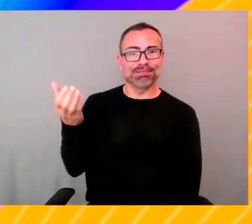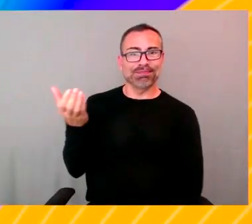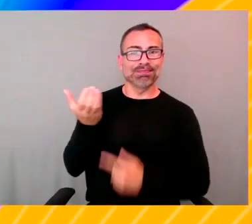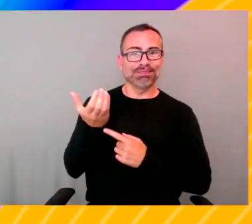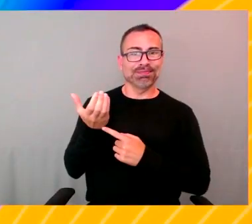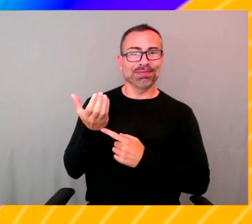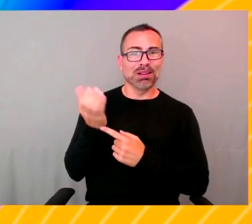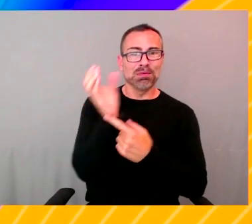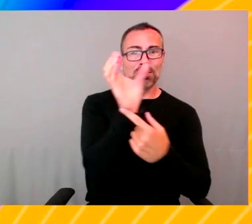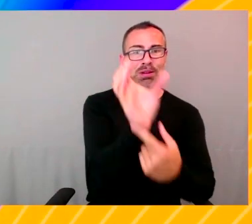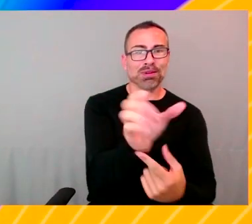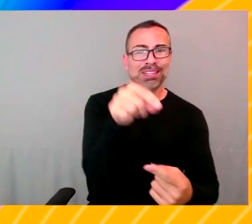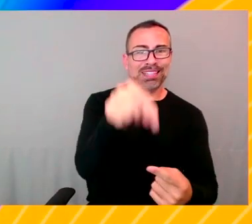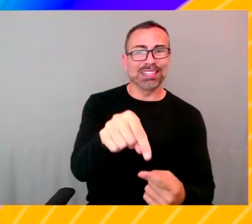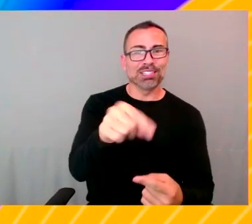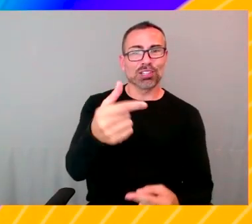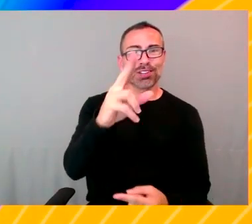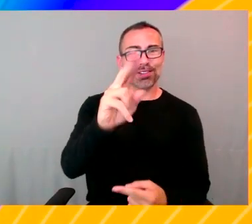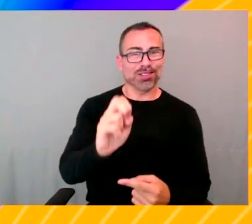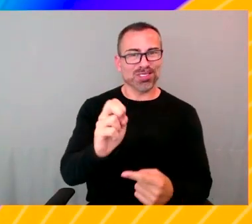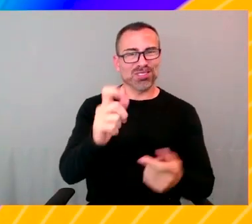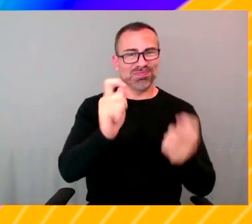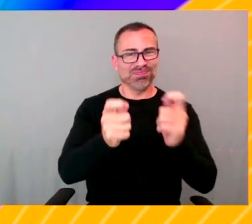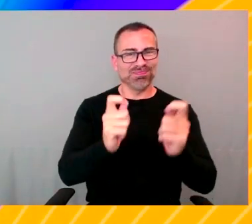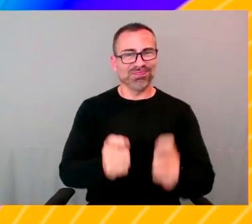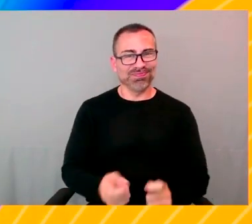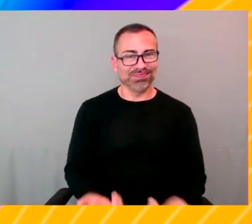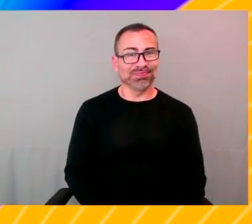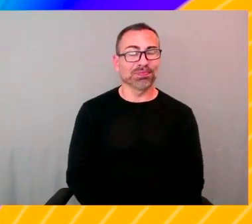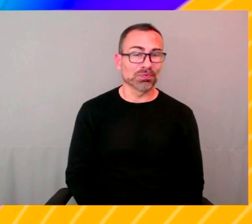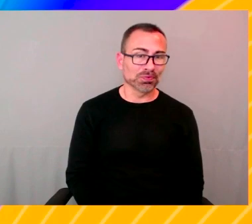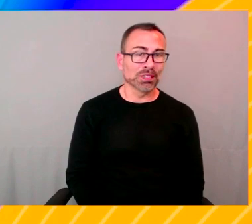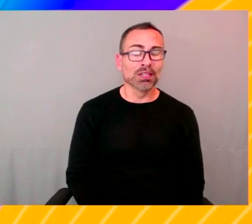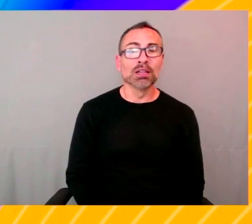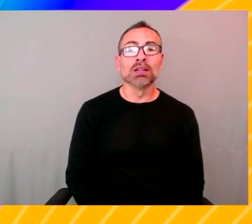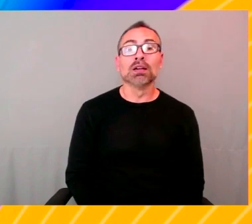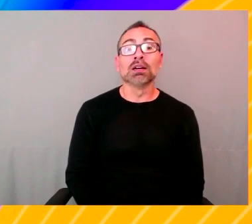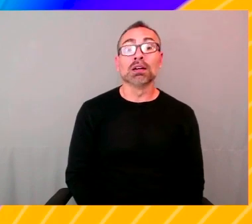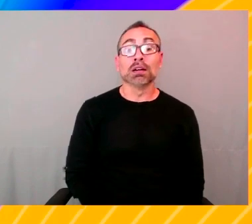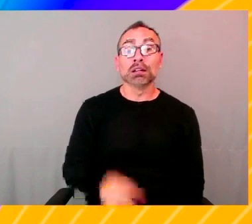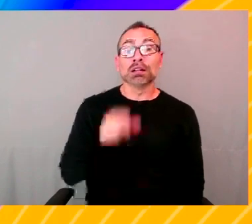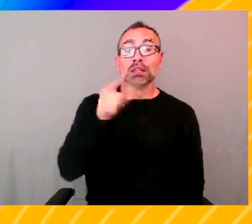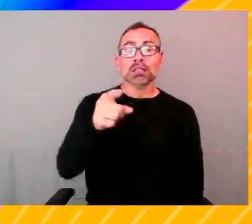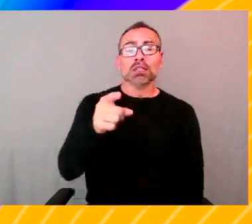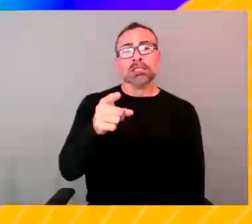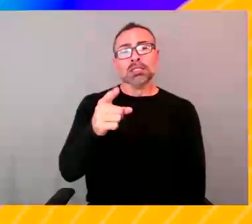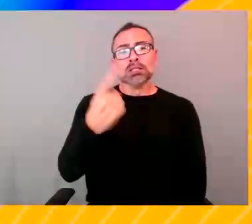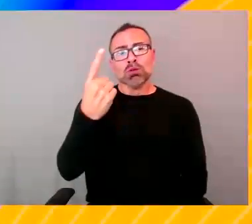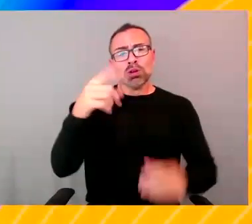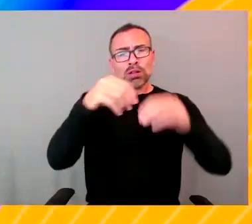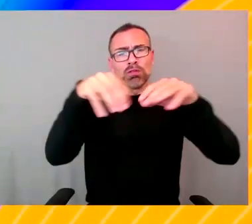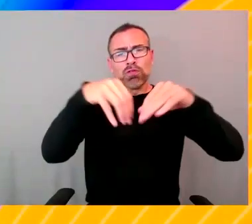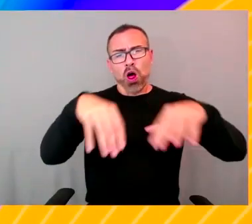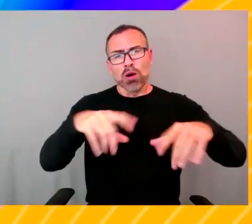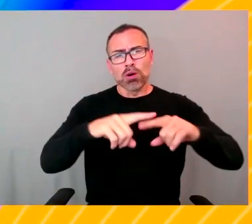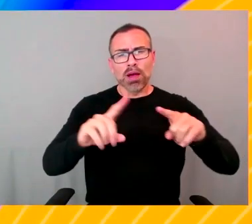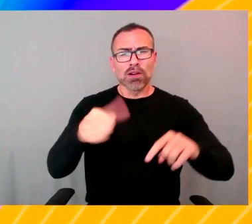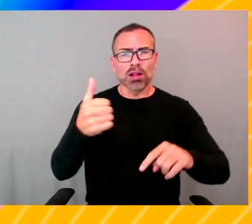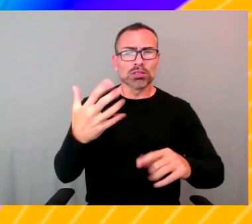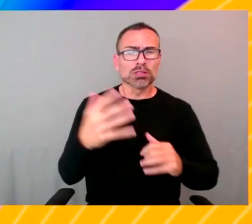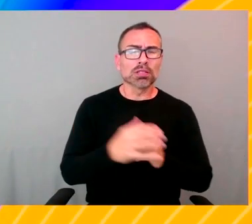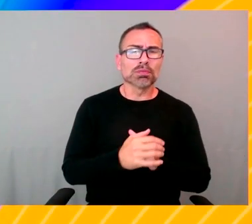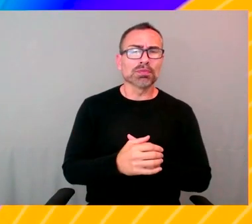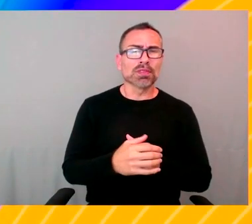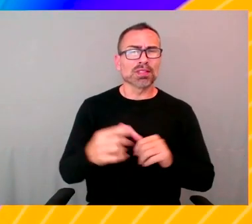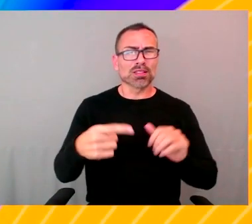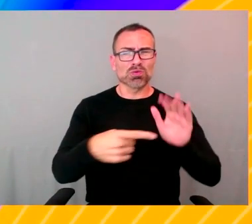And so this is a simple flow, and there's a couple other things that I wanted to show you about it. I'll save that for the time being.